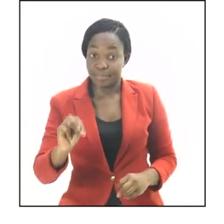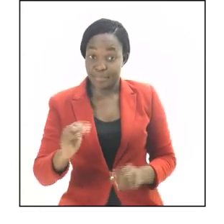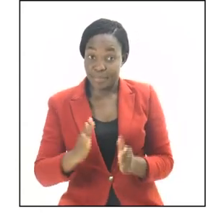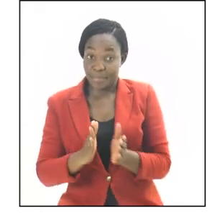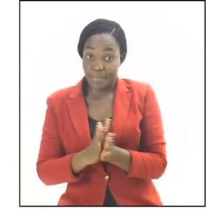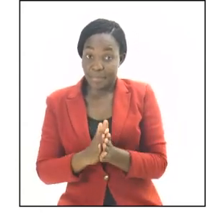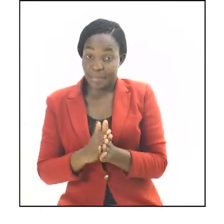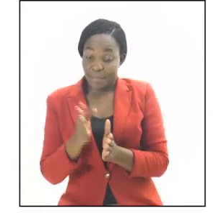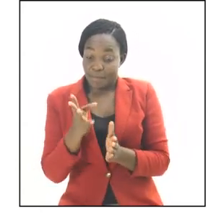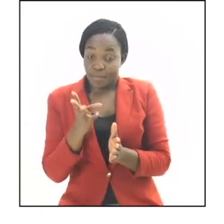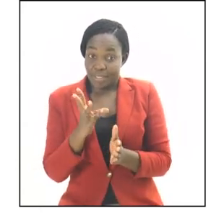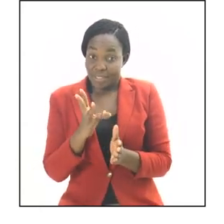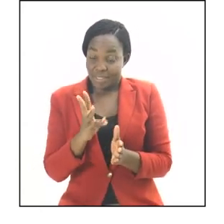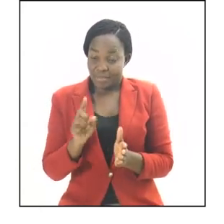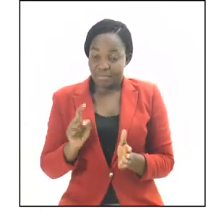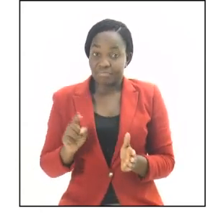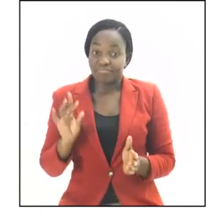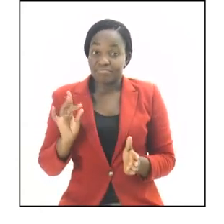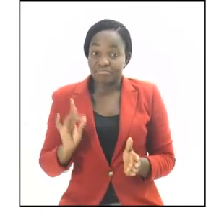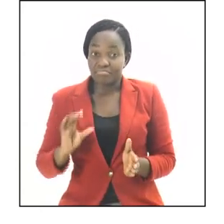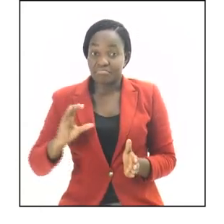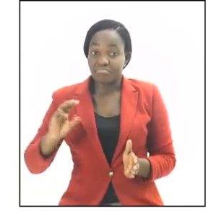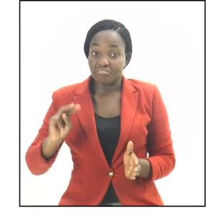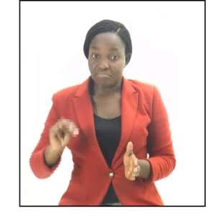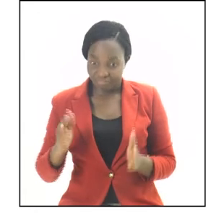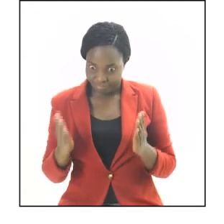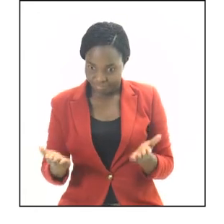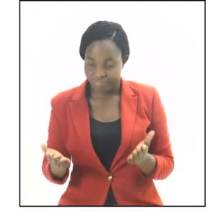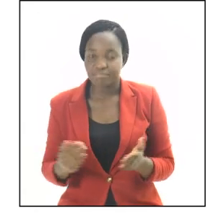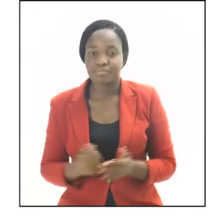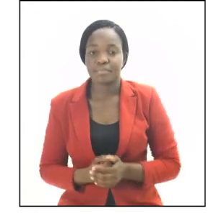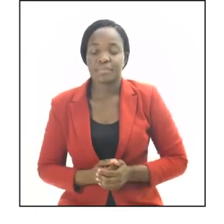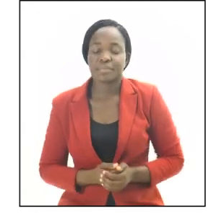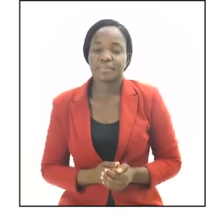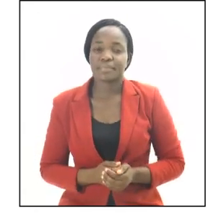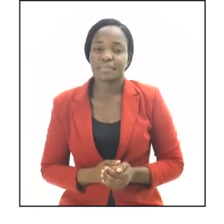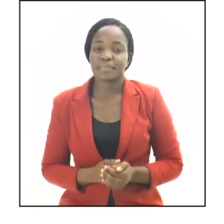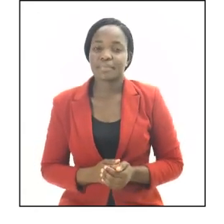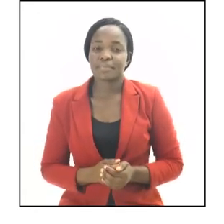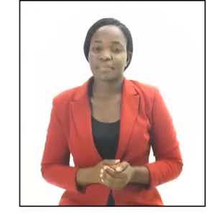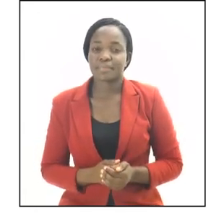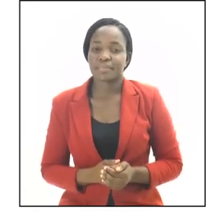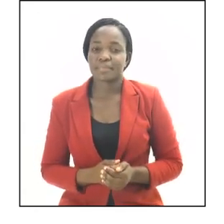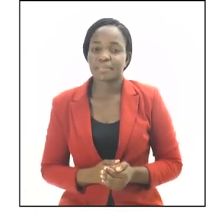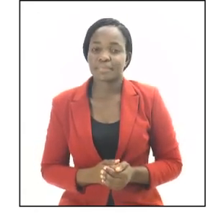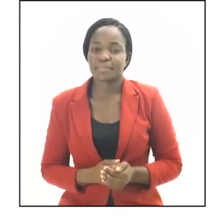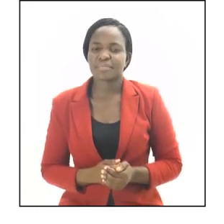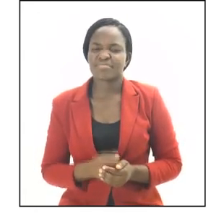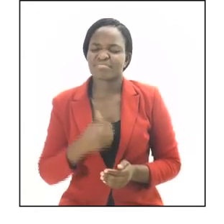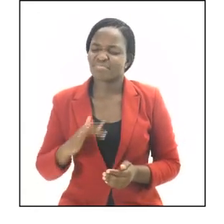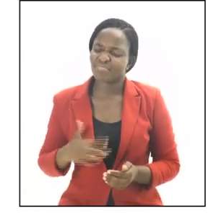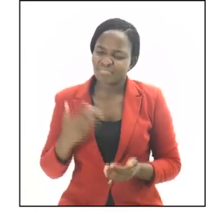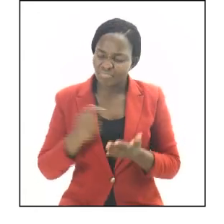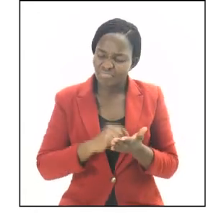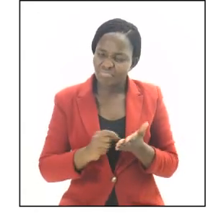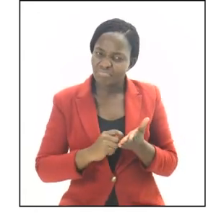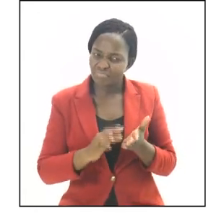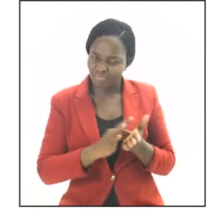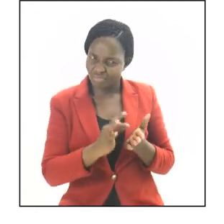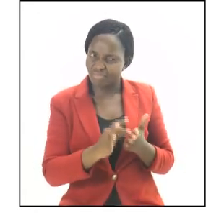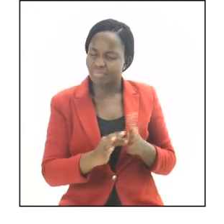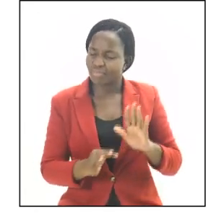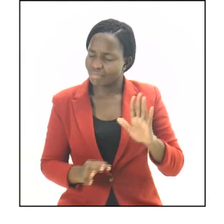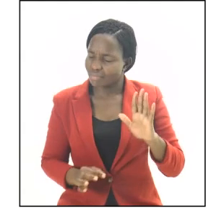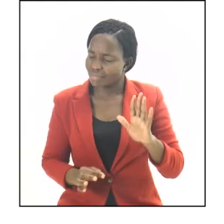and 6.8 centimeters respectively. I just want to write down the formula